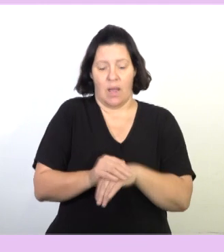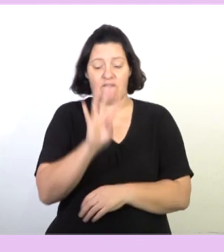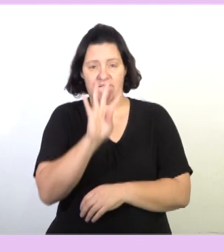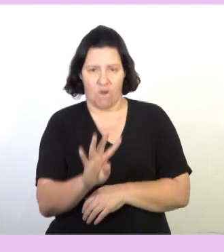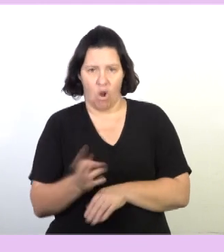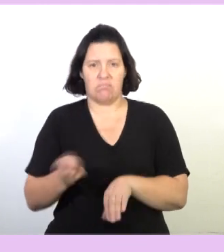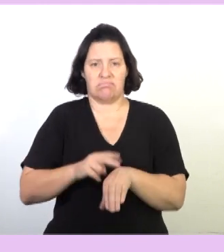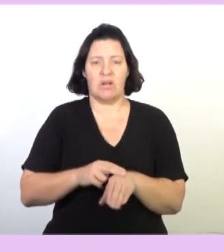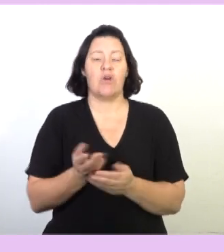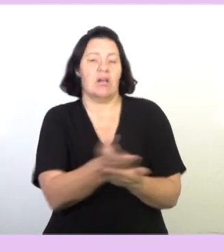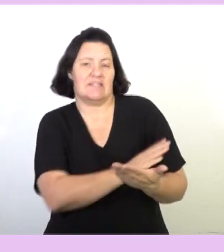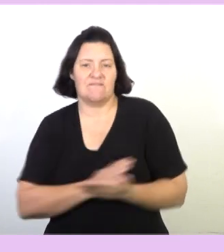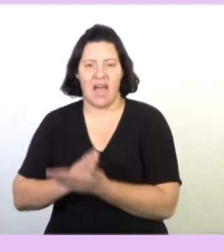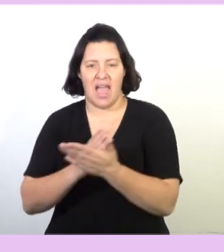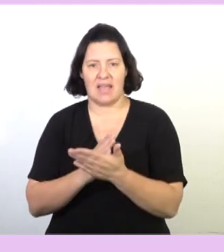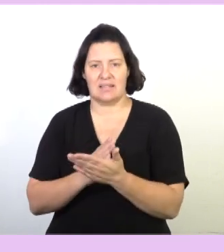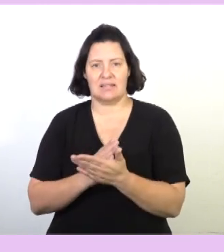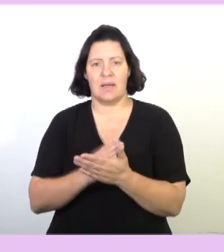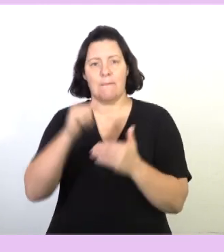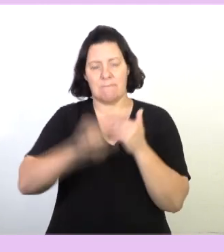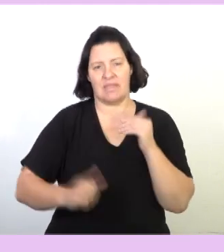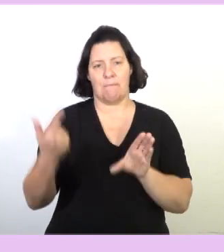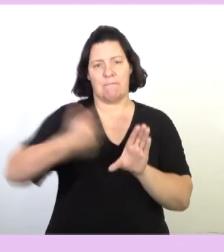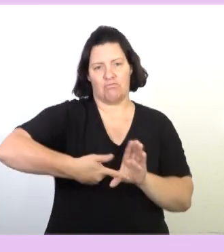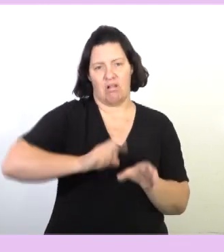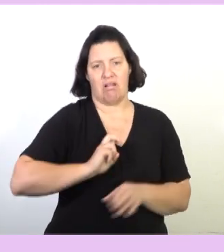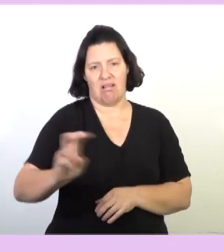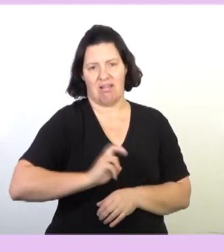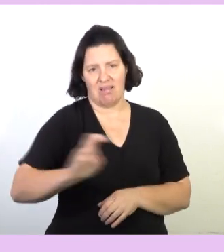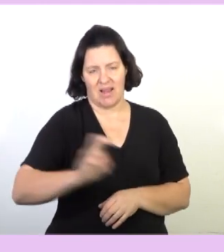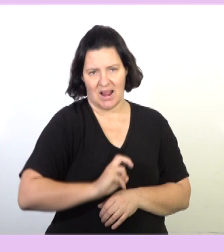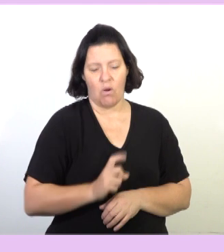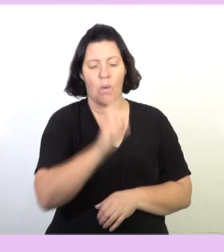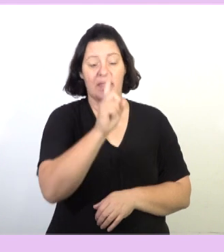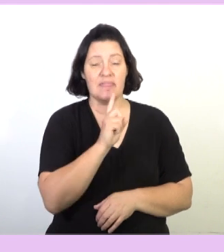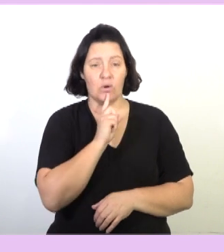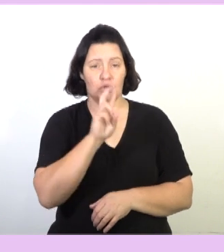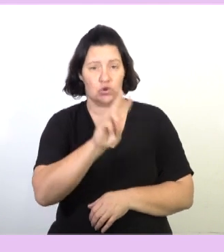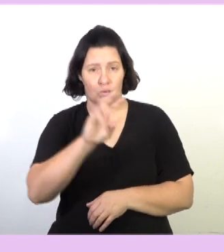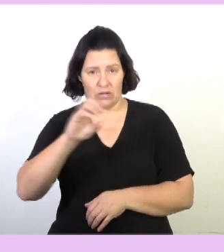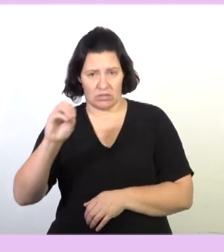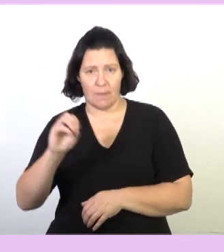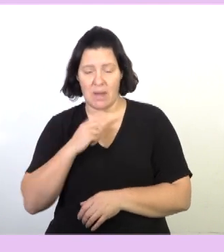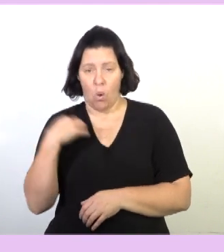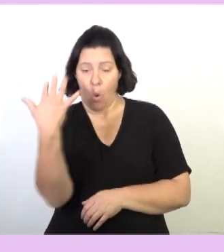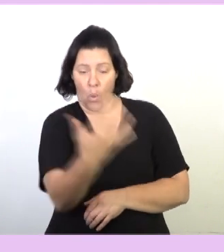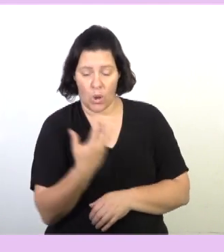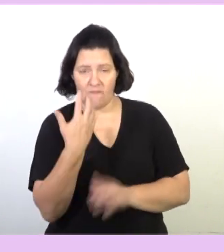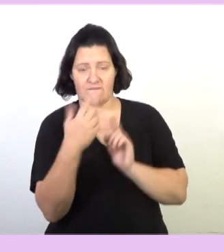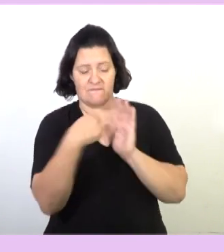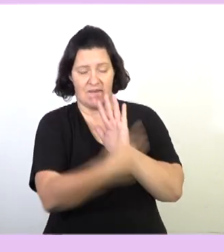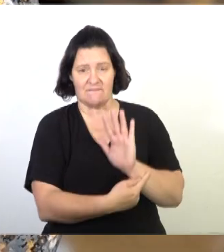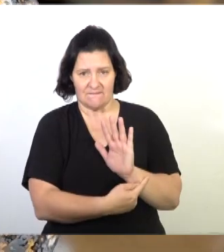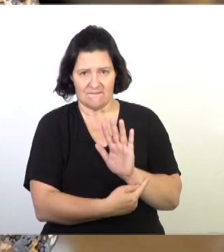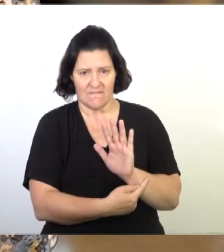they split the monthly the monthly petrol costs for 1,200 between the 5 passengers.